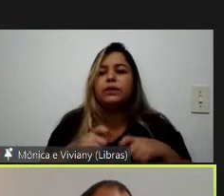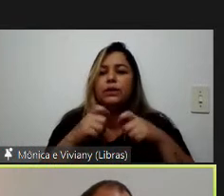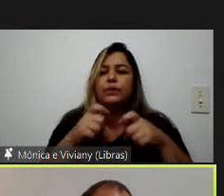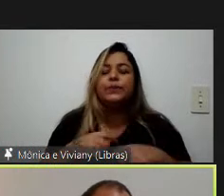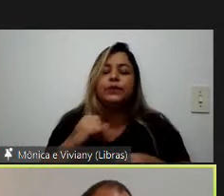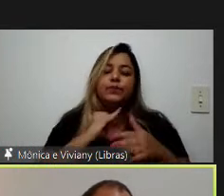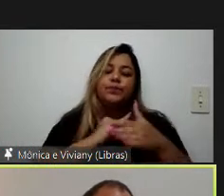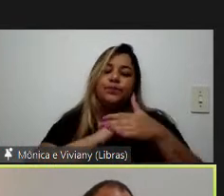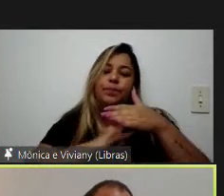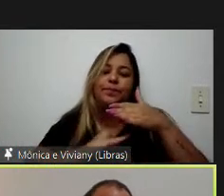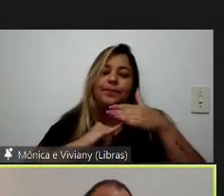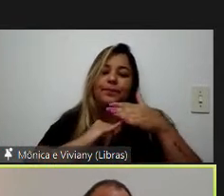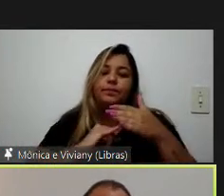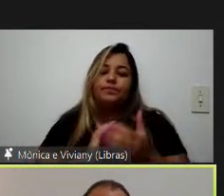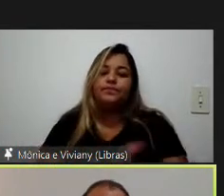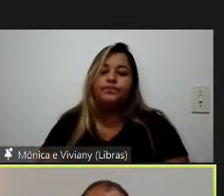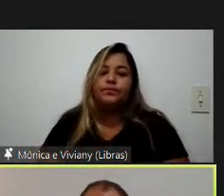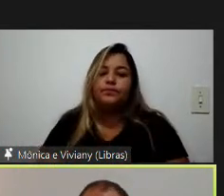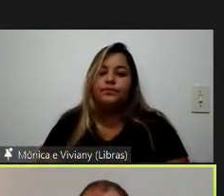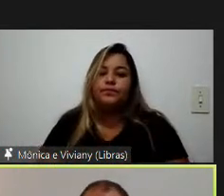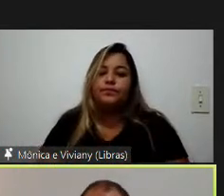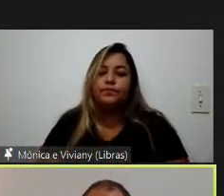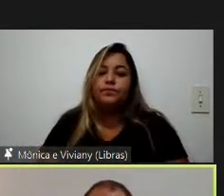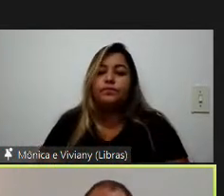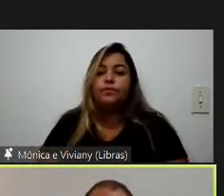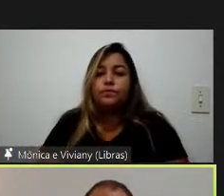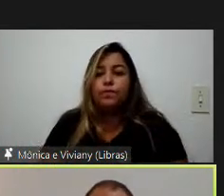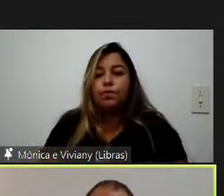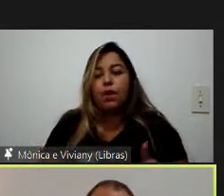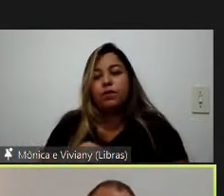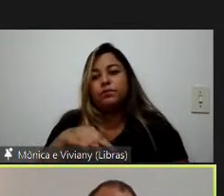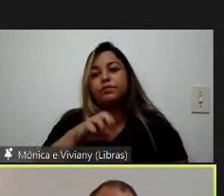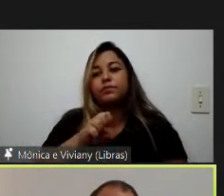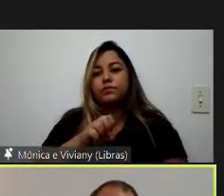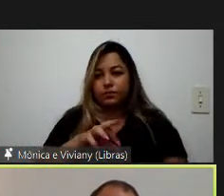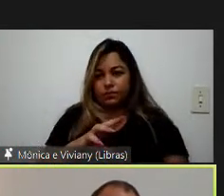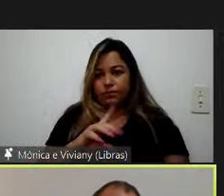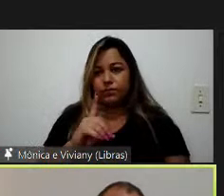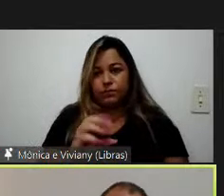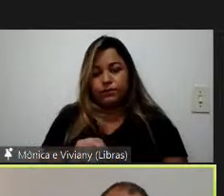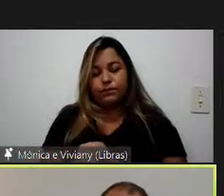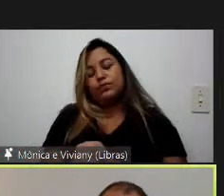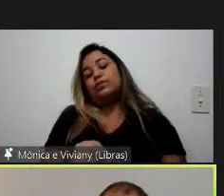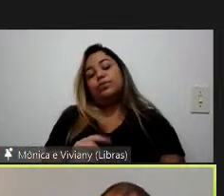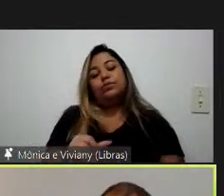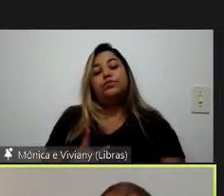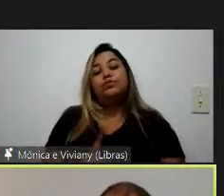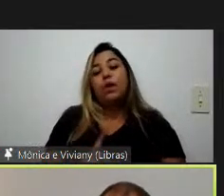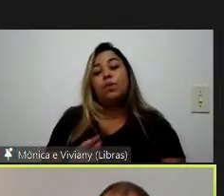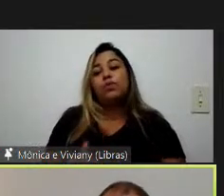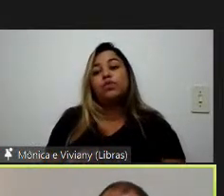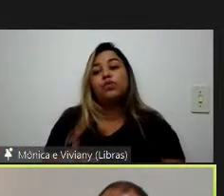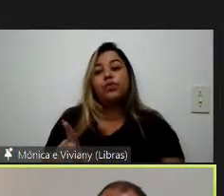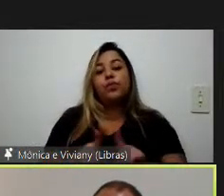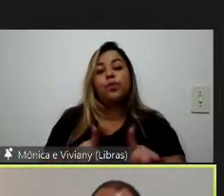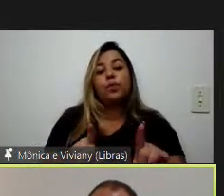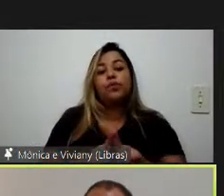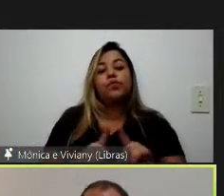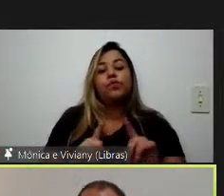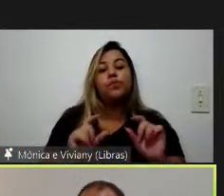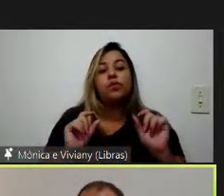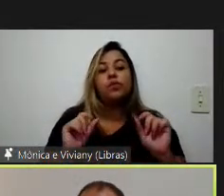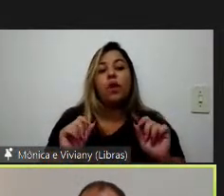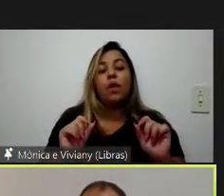Regulation of marketing for unhealthy foods in public settings and facilities. Support for initiatives that promote